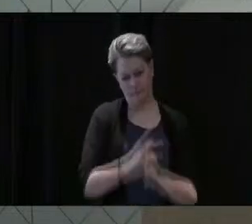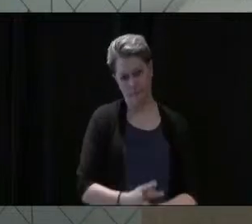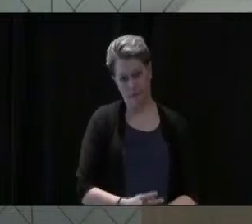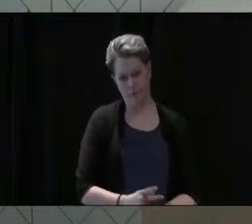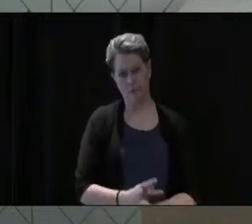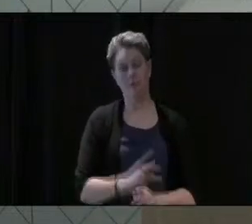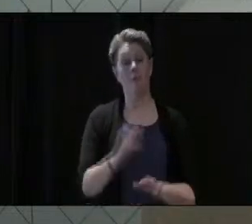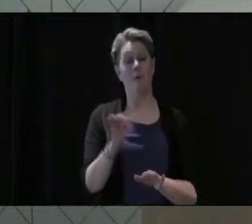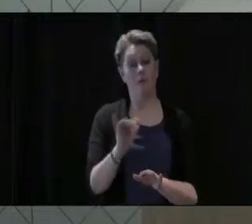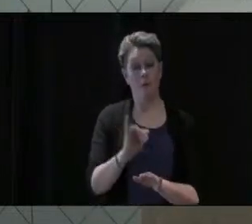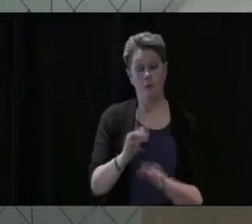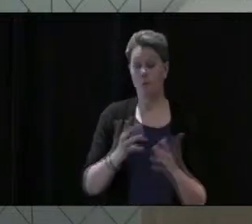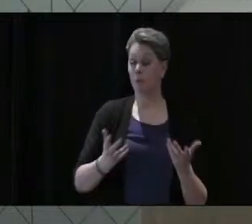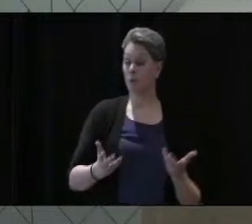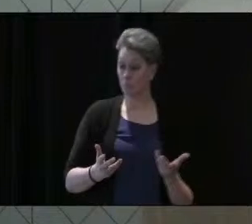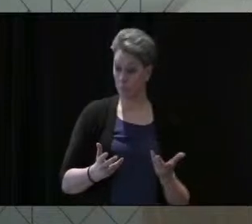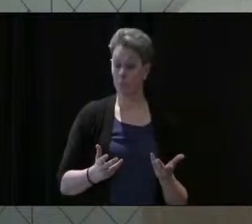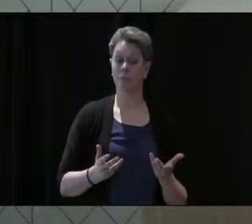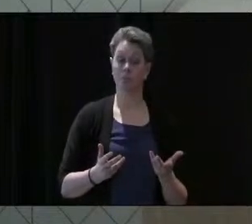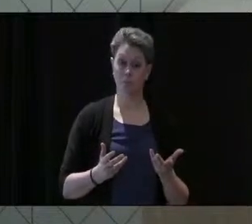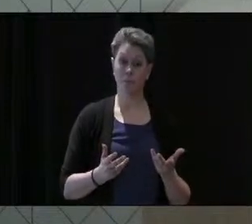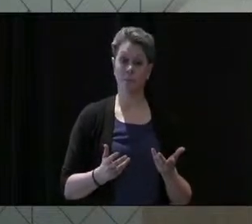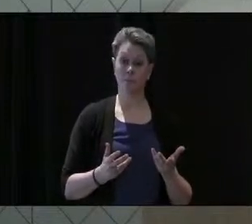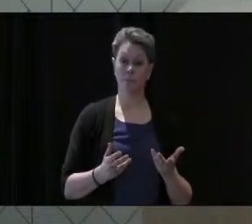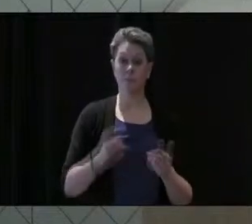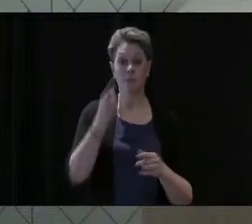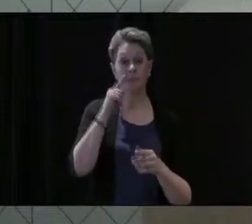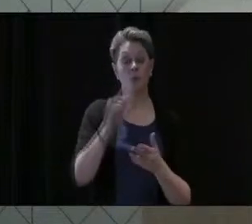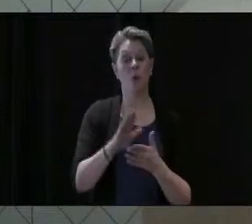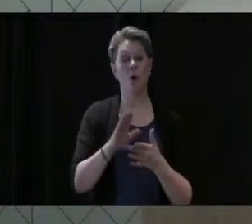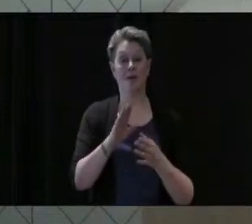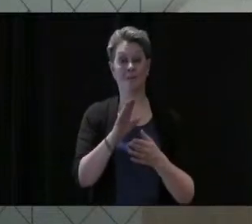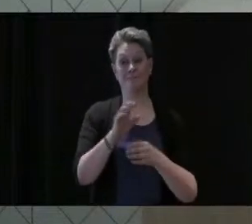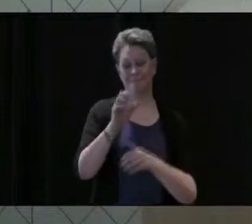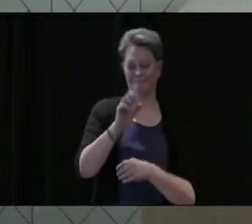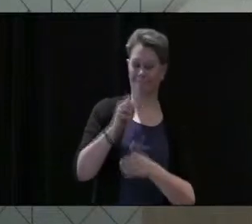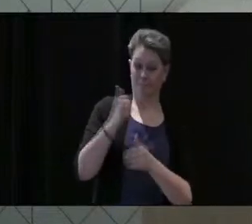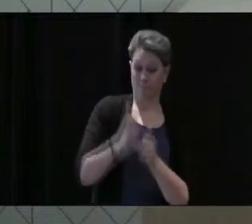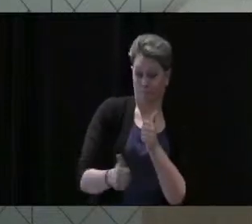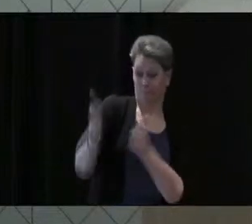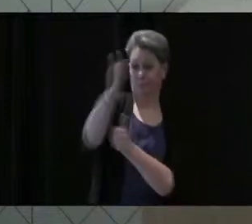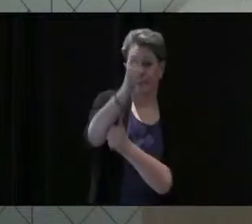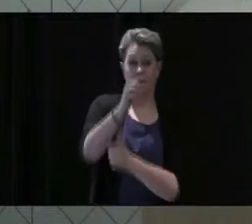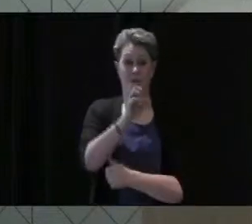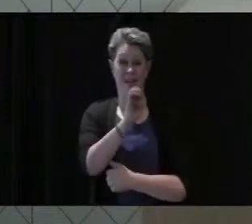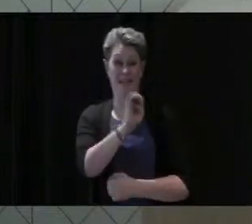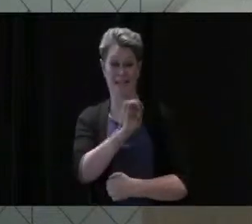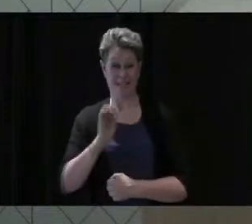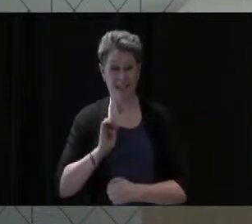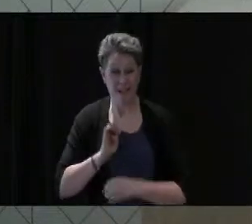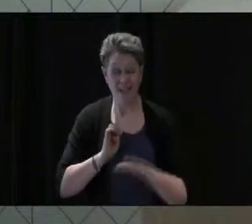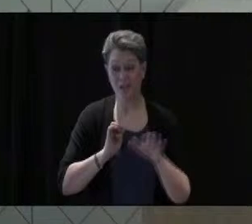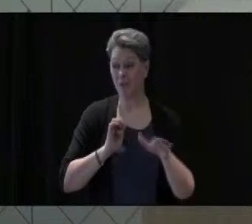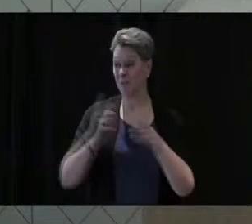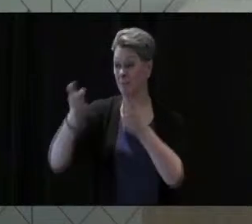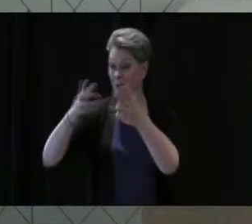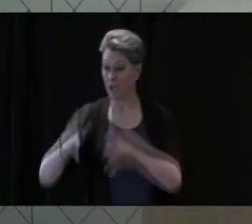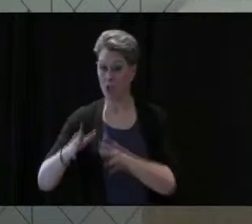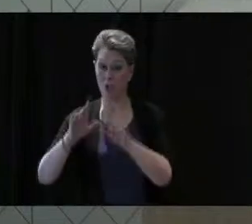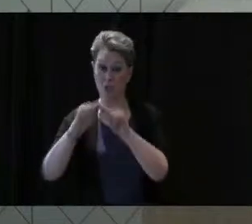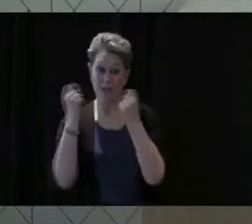aligning compensation practices for senior executives and for managerial cadre?